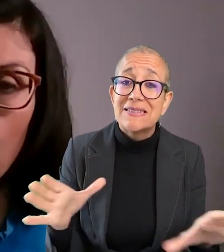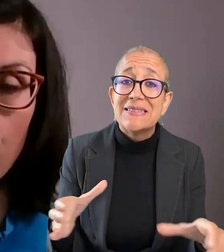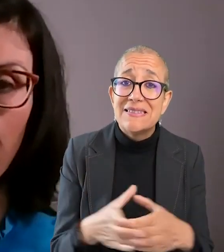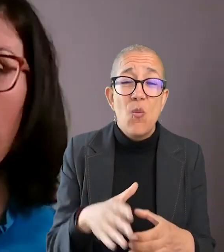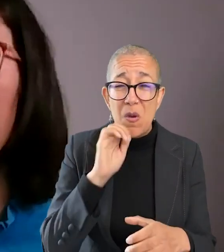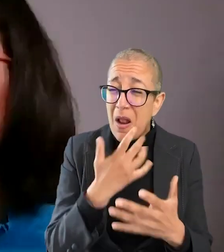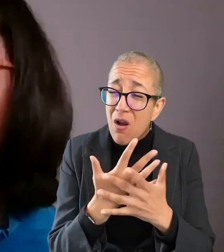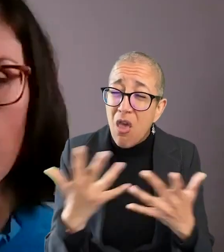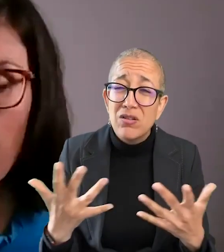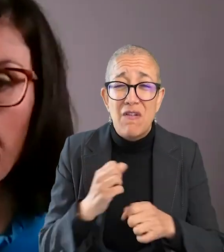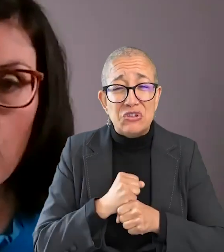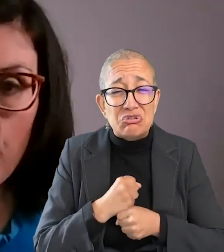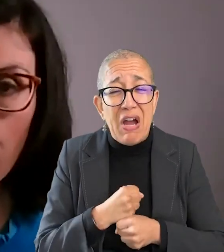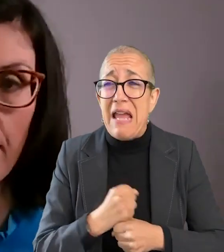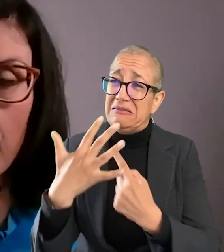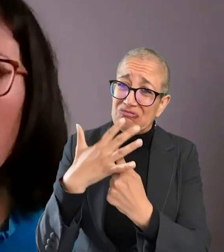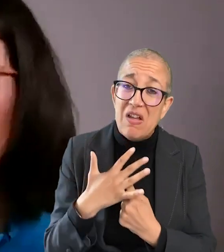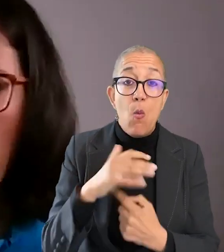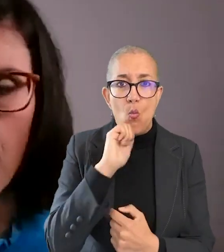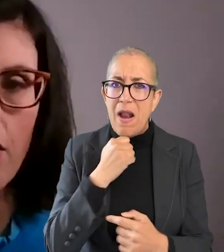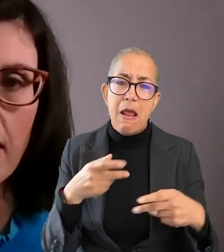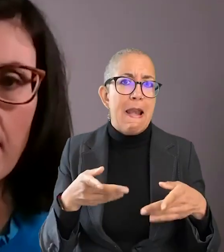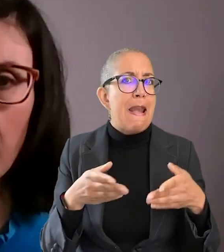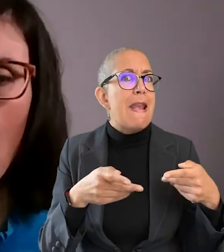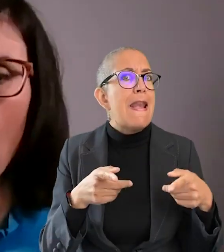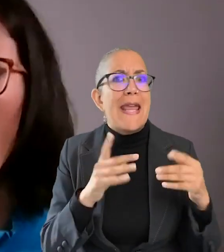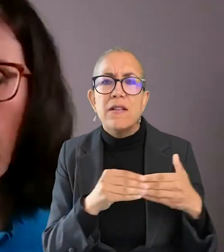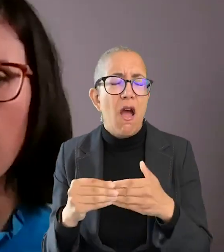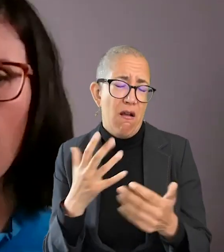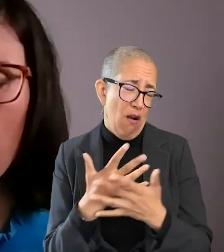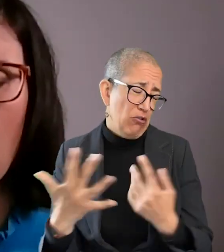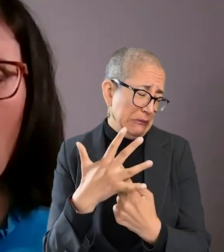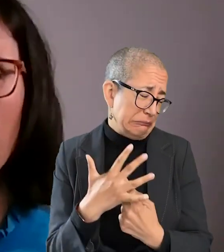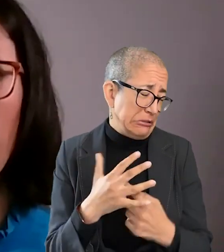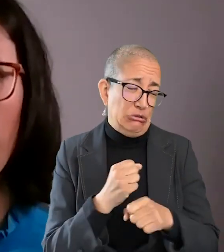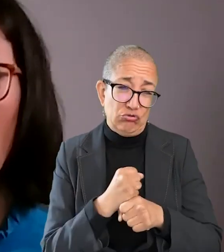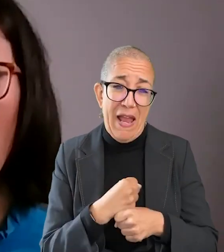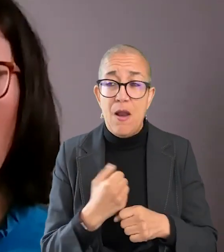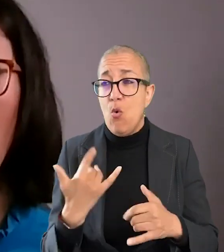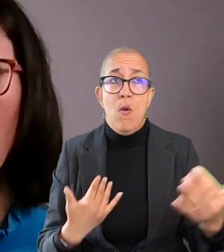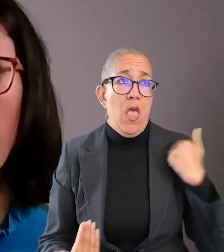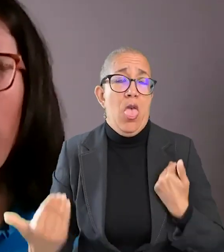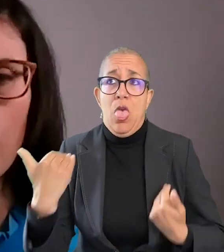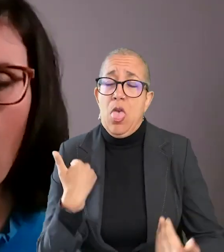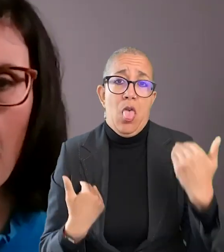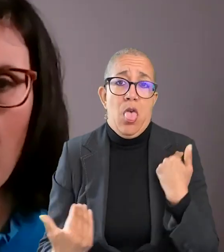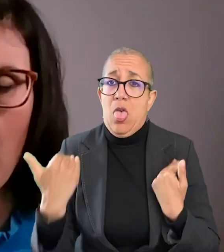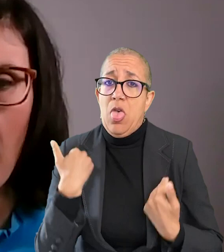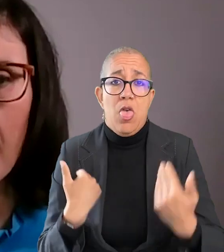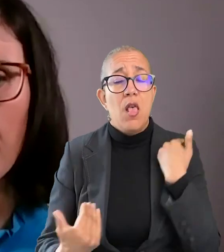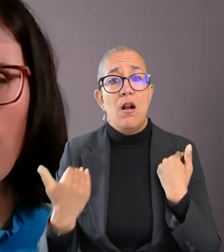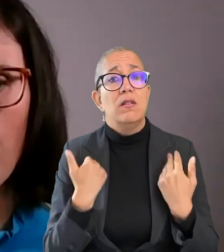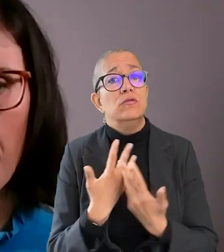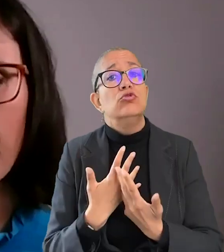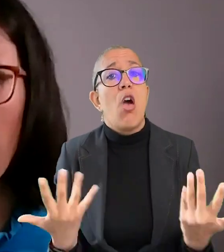under enormous strain. The leader comes under enormous strain. There's competing priorities. There's always someone asking for a bit of your time.